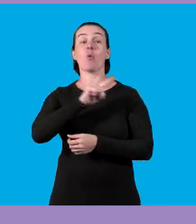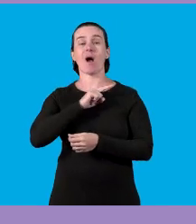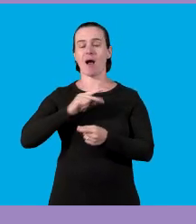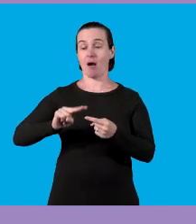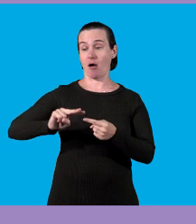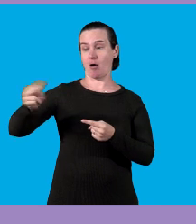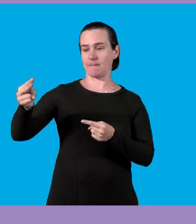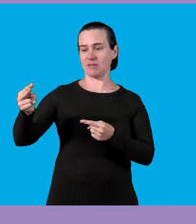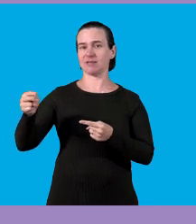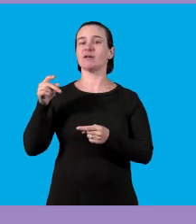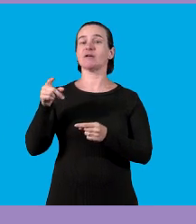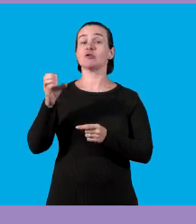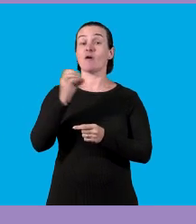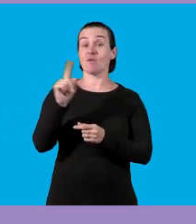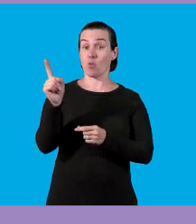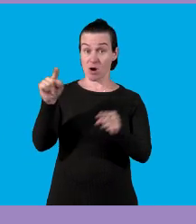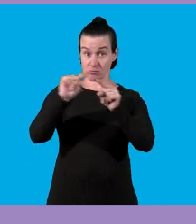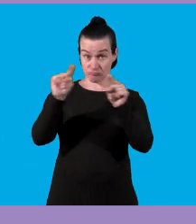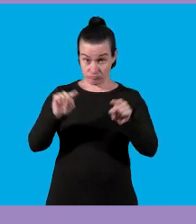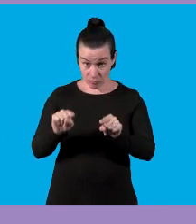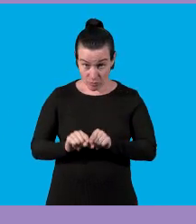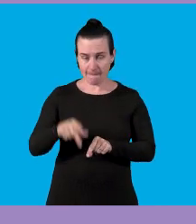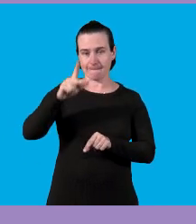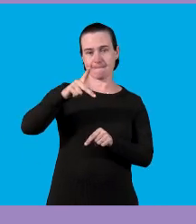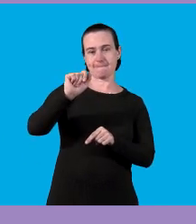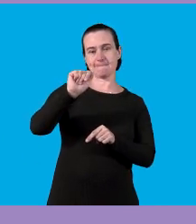angles of a parallelogram.